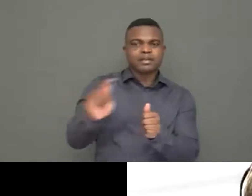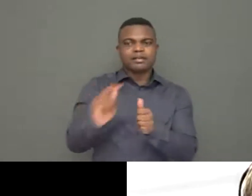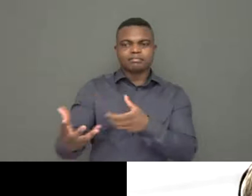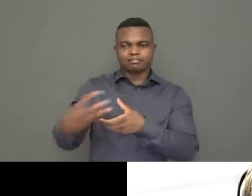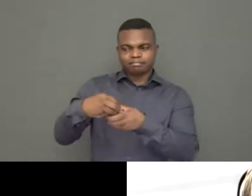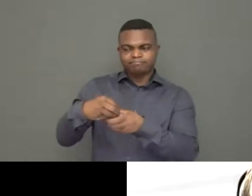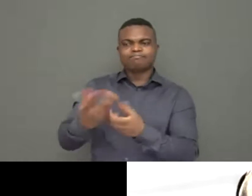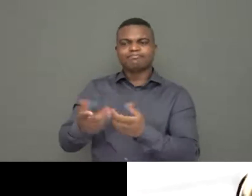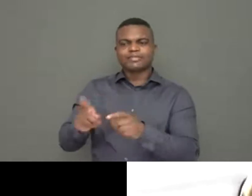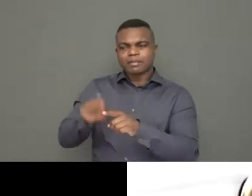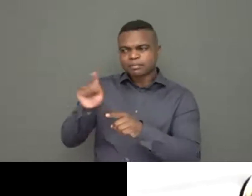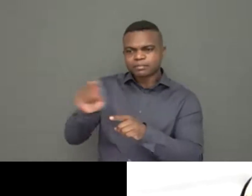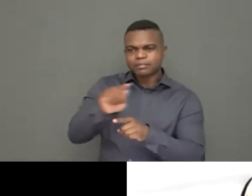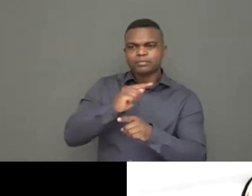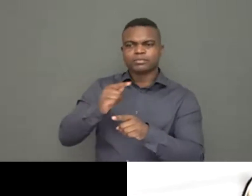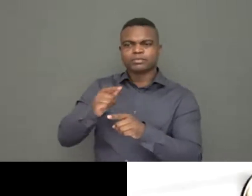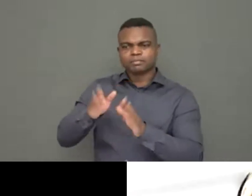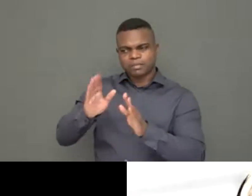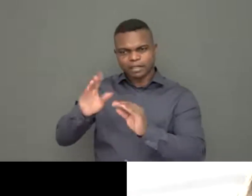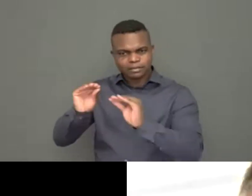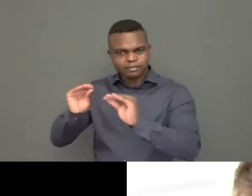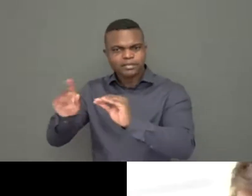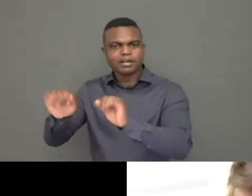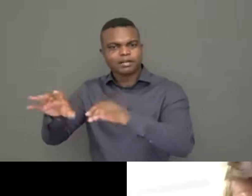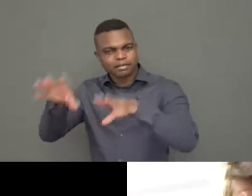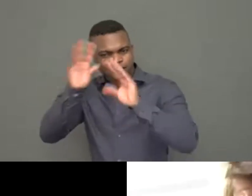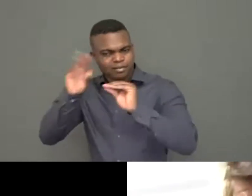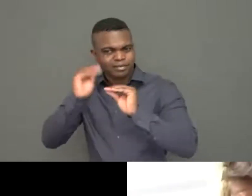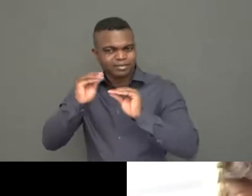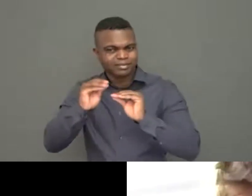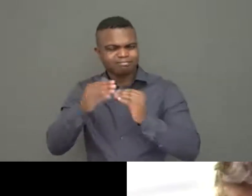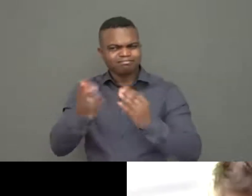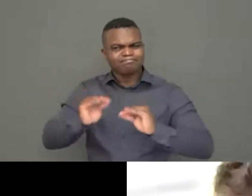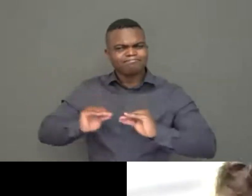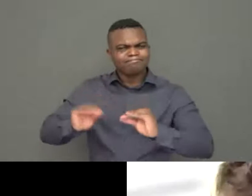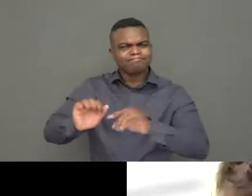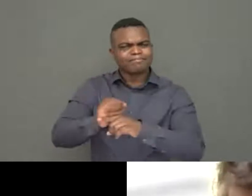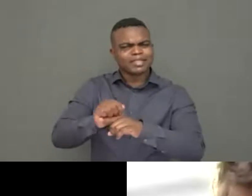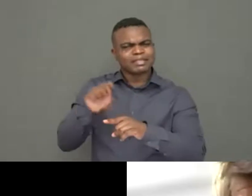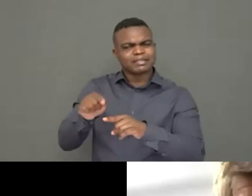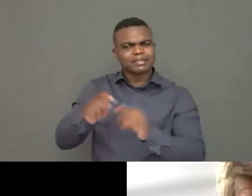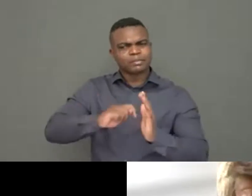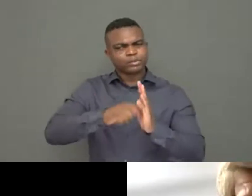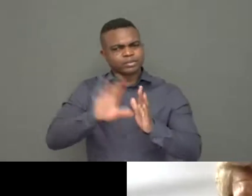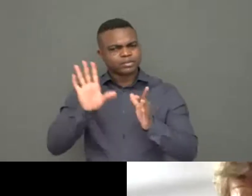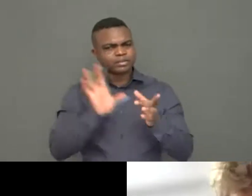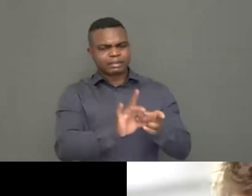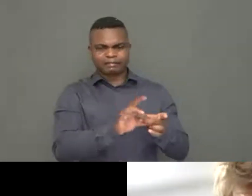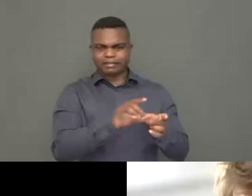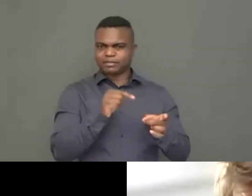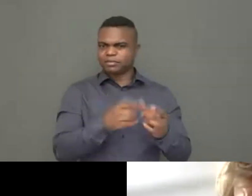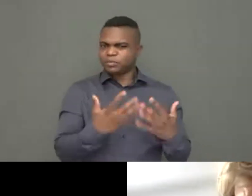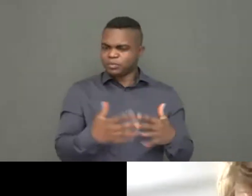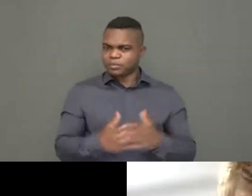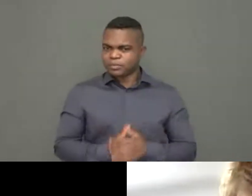us. There was also, the original project was aimed to have a lot of exchange